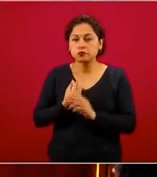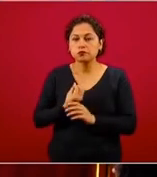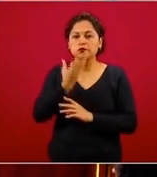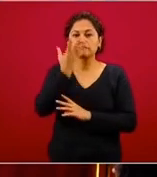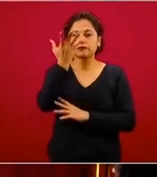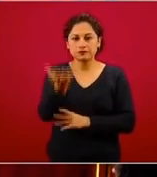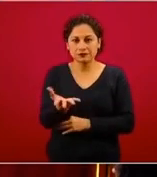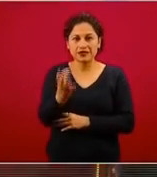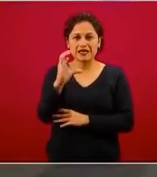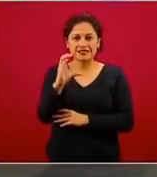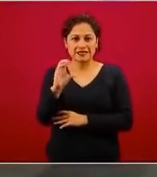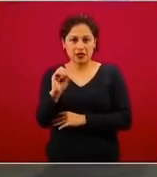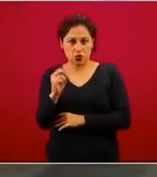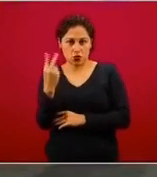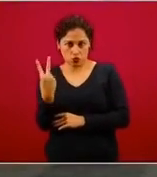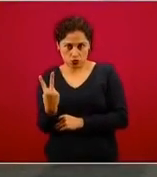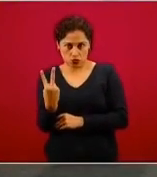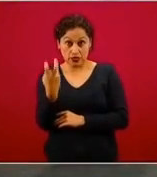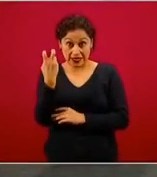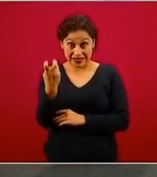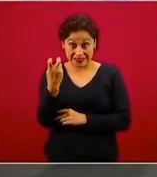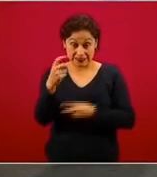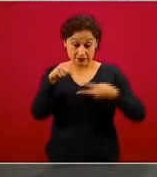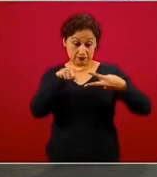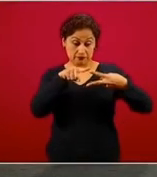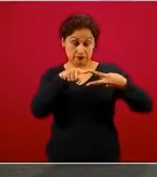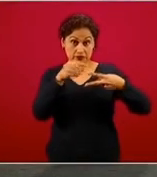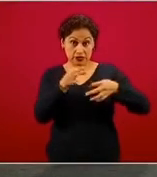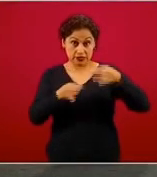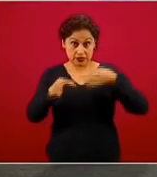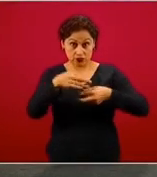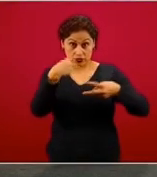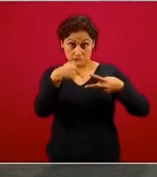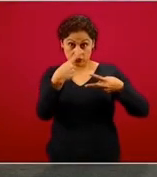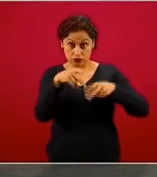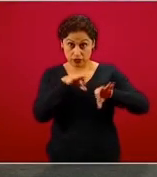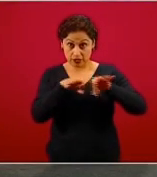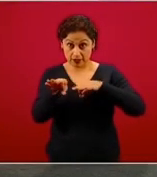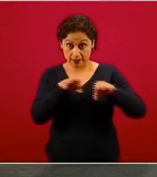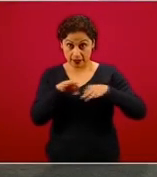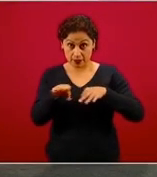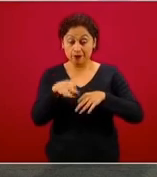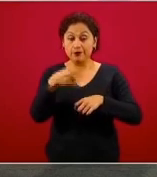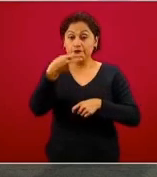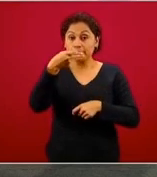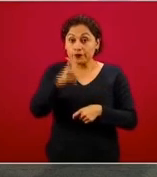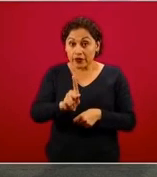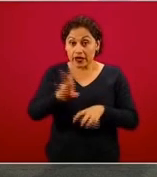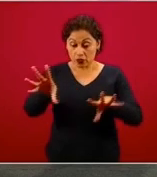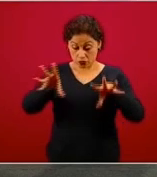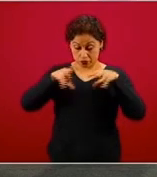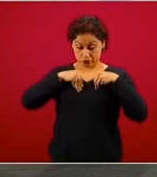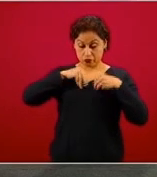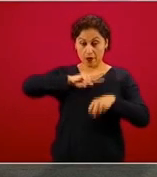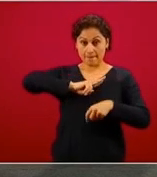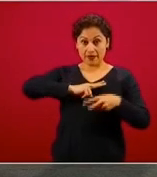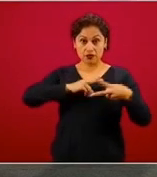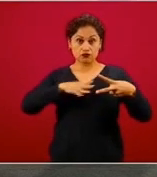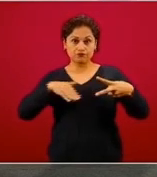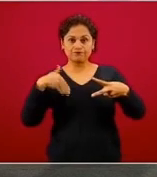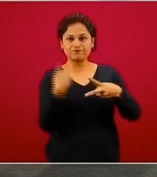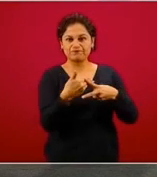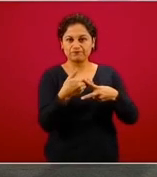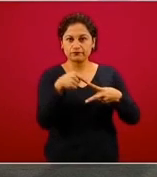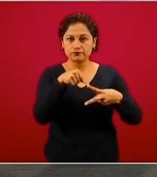the entering of oxygen into our body, and then the expelling of CO2. This is the function of the